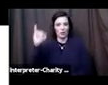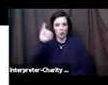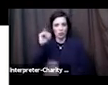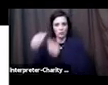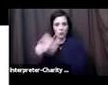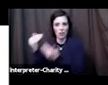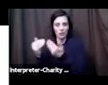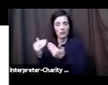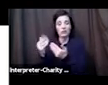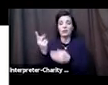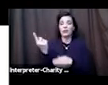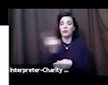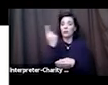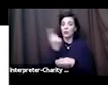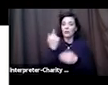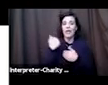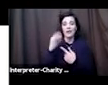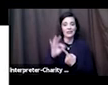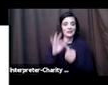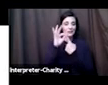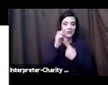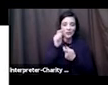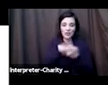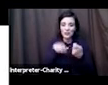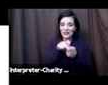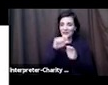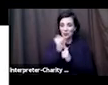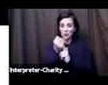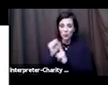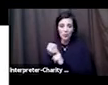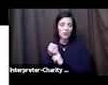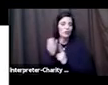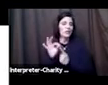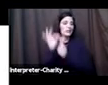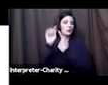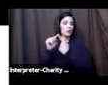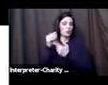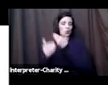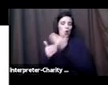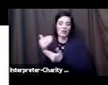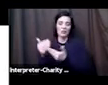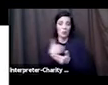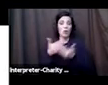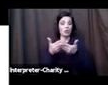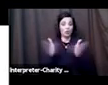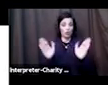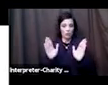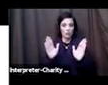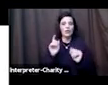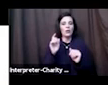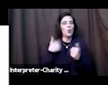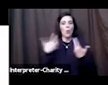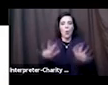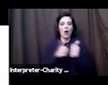always exceptions to certain cases and to certain processes, but that's generally how we want to go to avoid